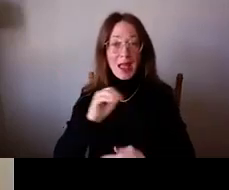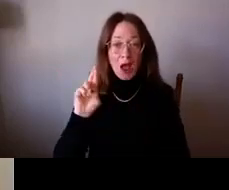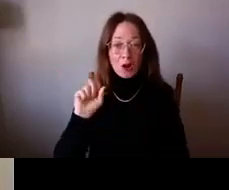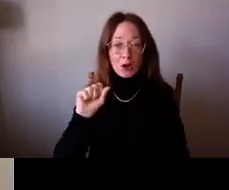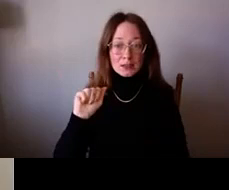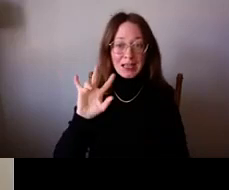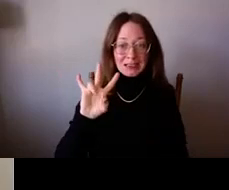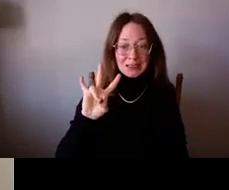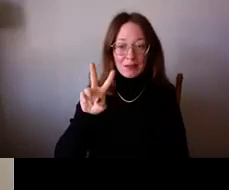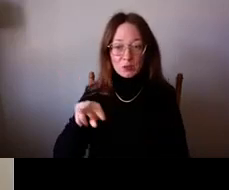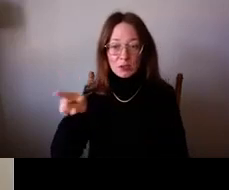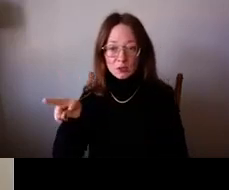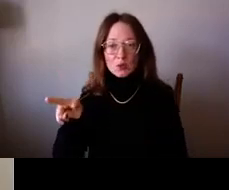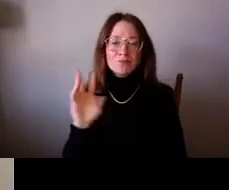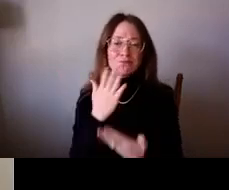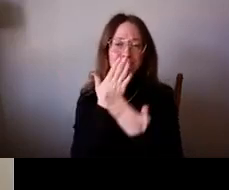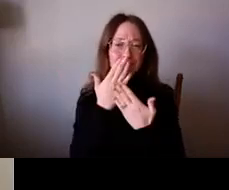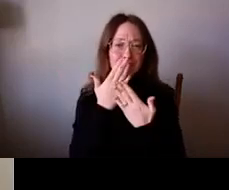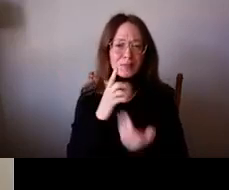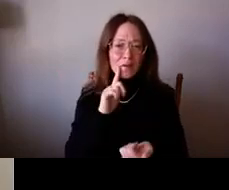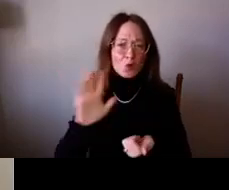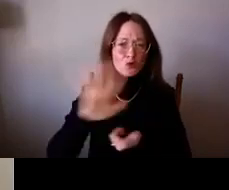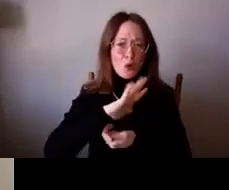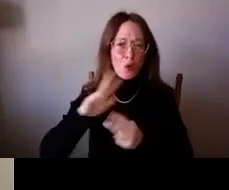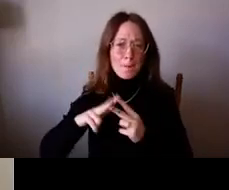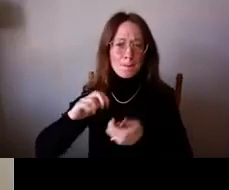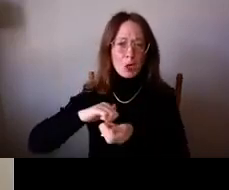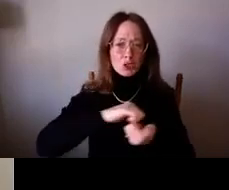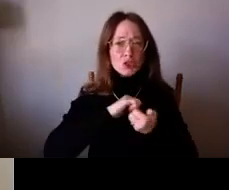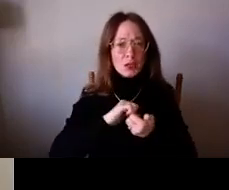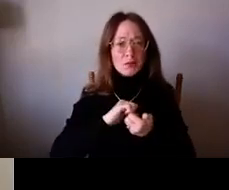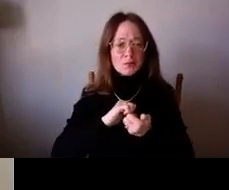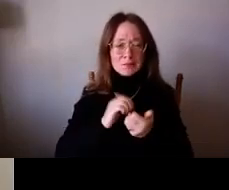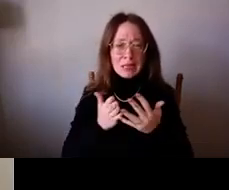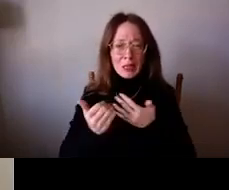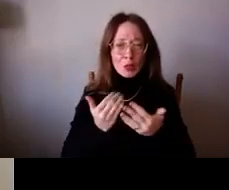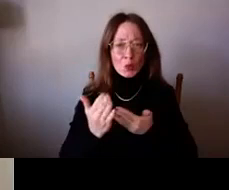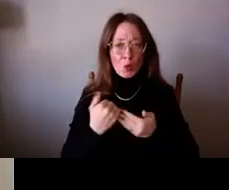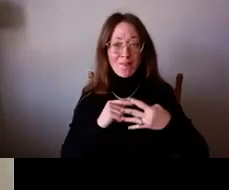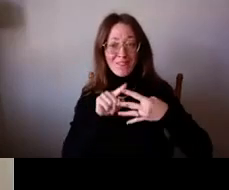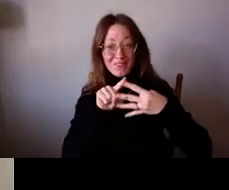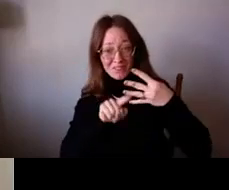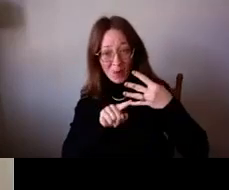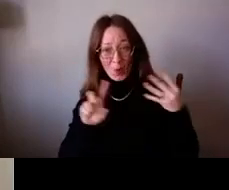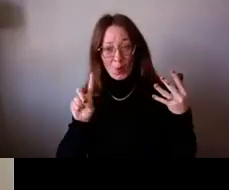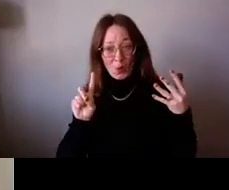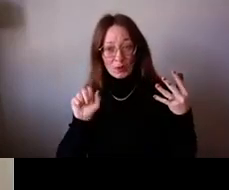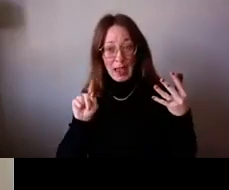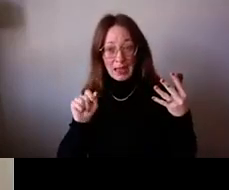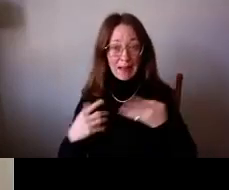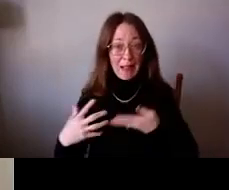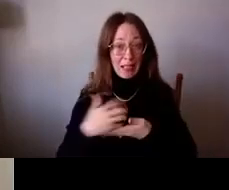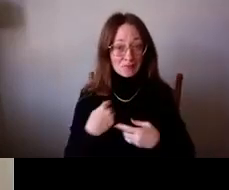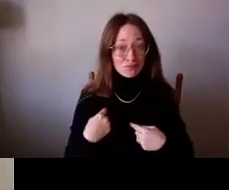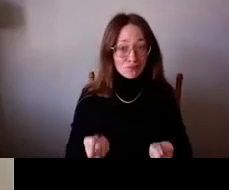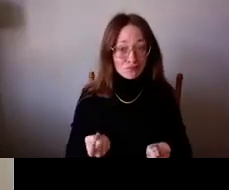722. So thank you for your partnership in helping us get through 4 data collections so far. On the next